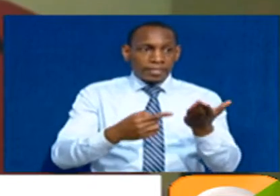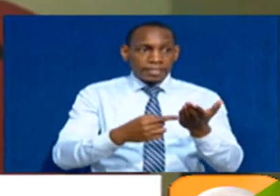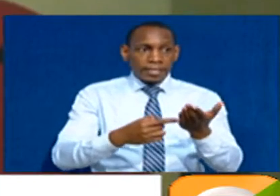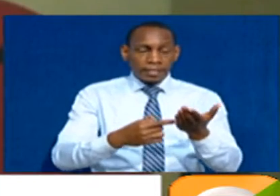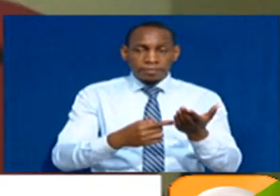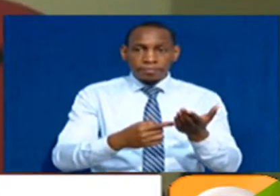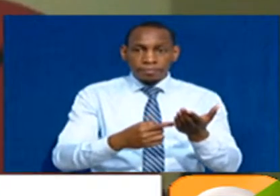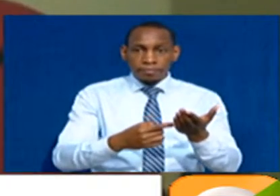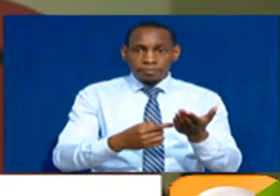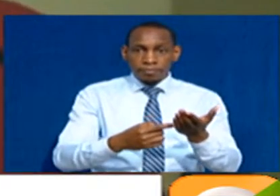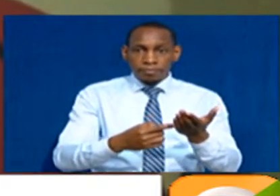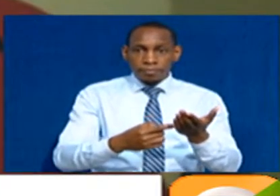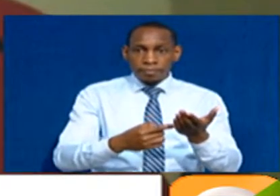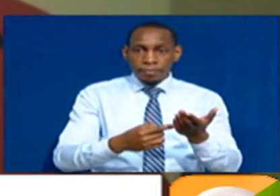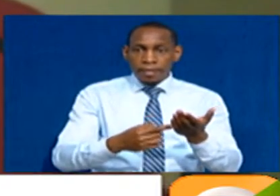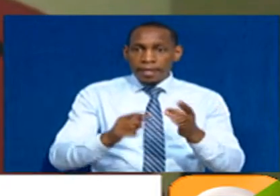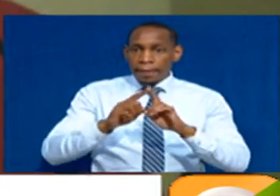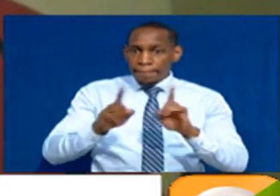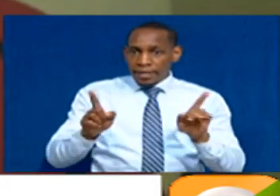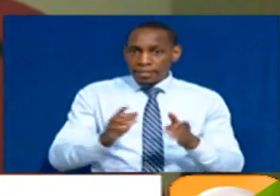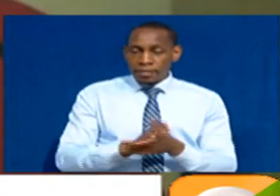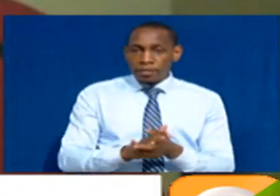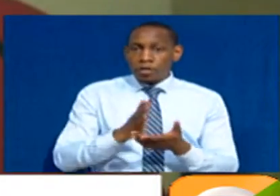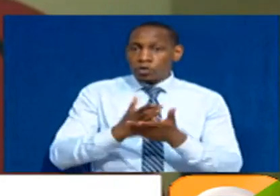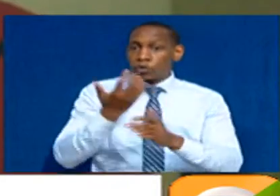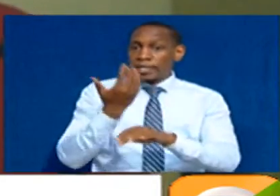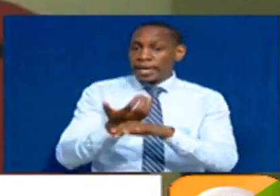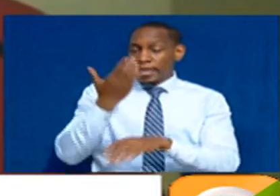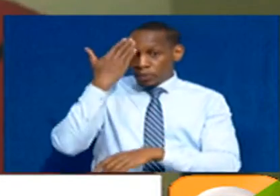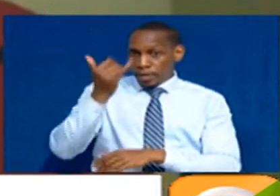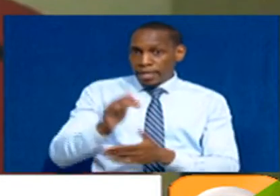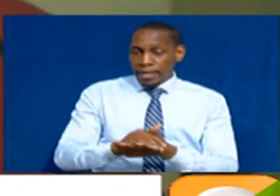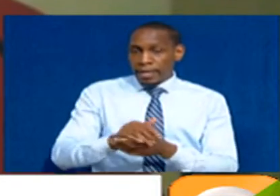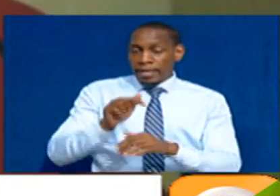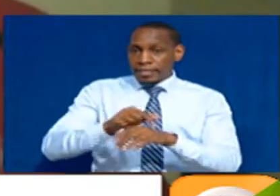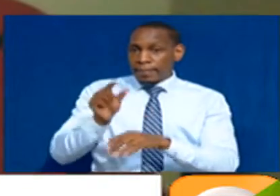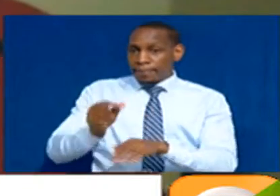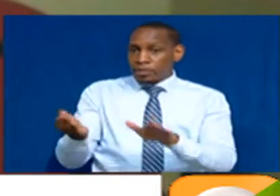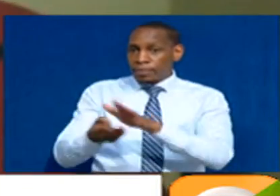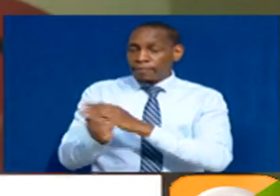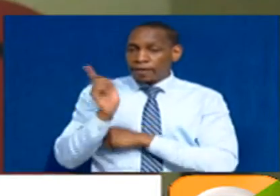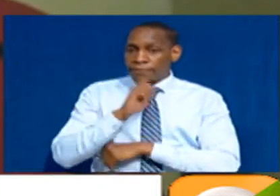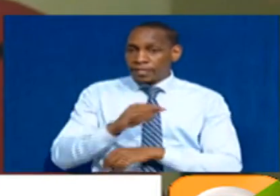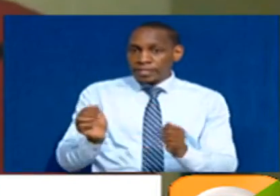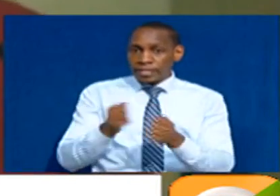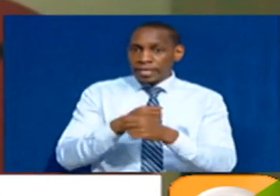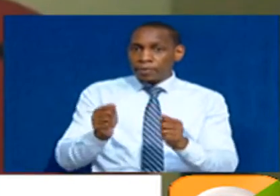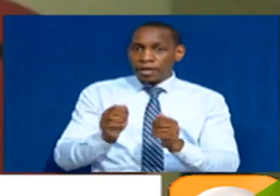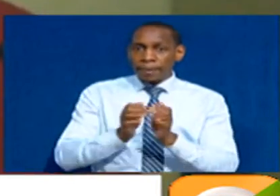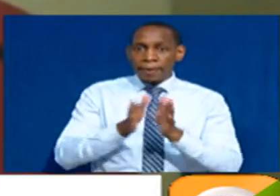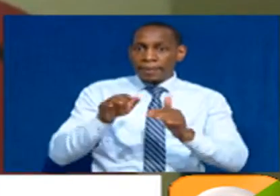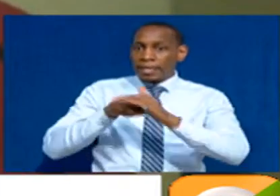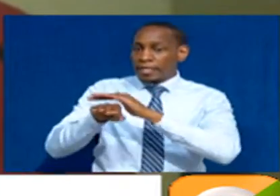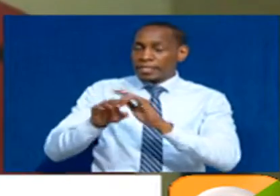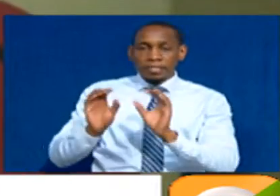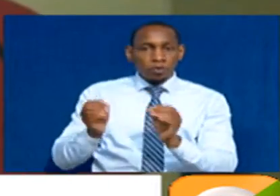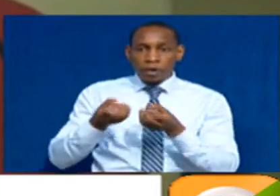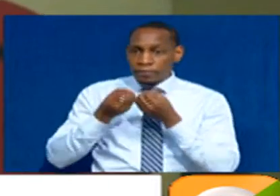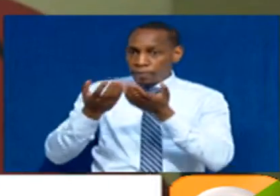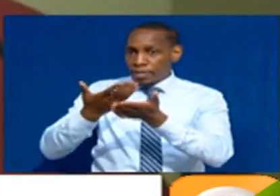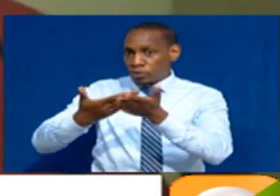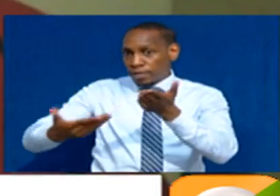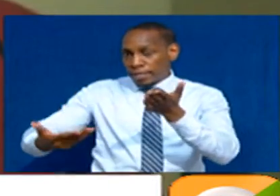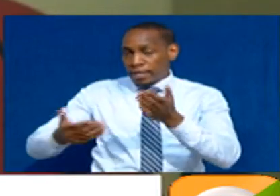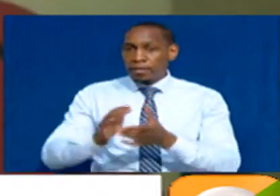electronically. Mm. I do know that they're still doing that. But then it's been quite difficult because then someone files, but then you can't, because there's no public access to this